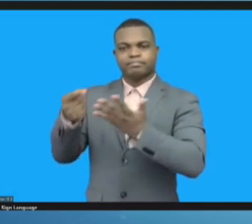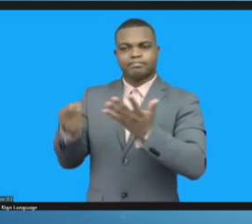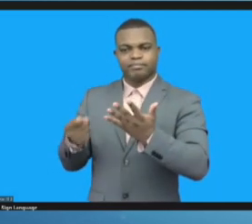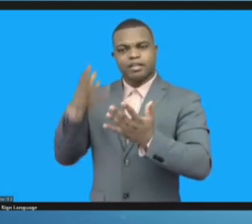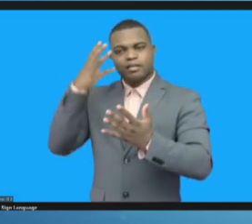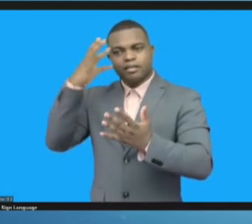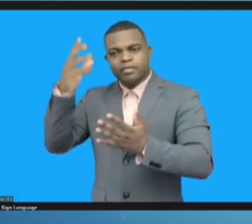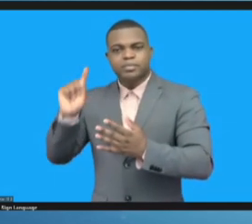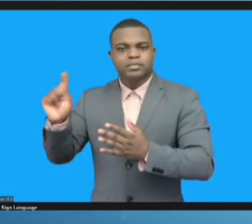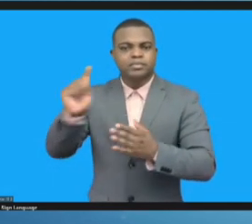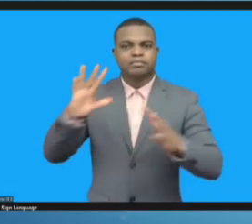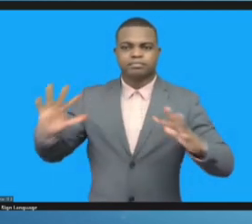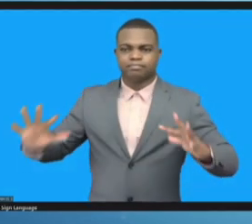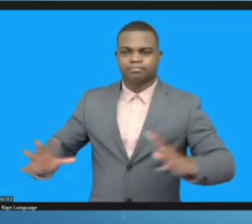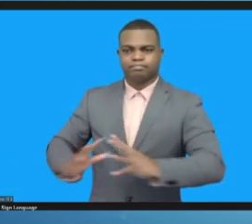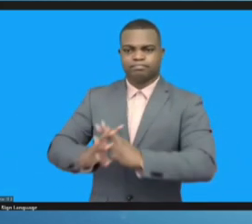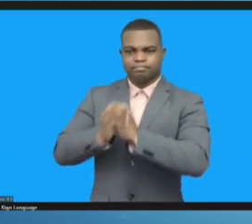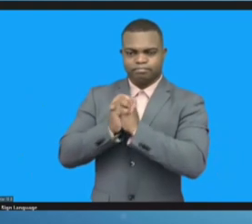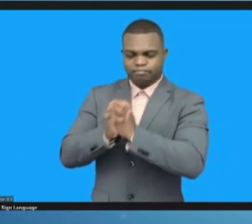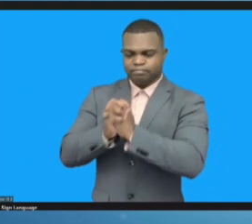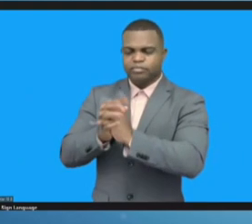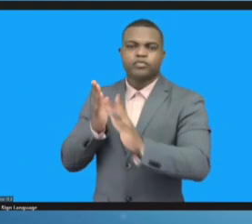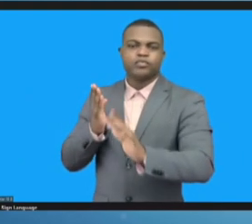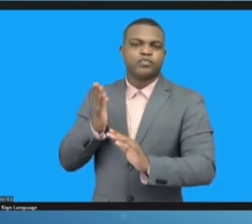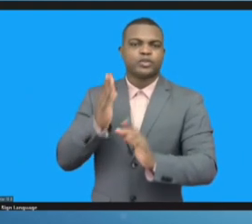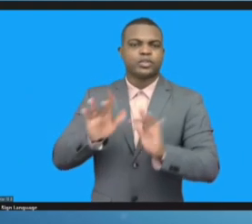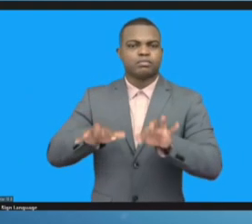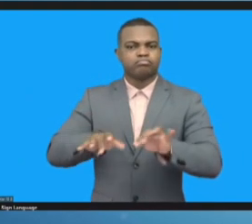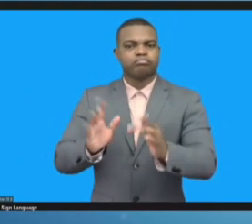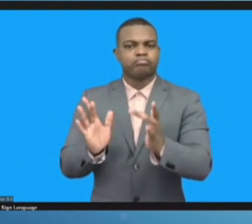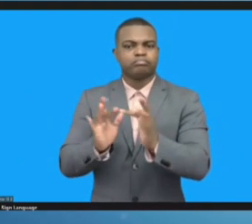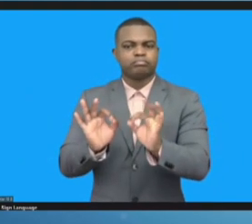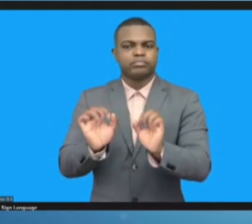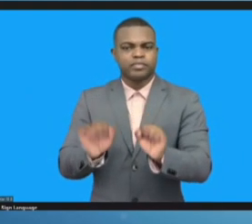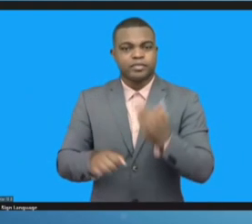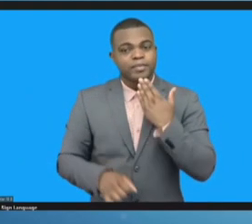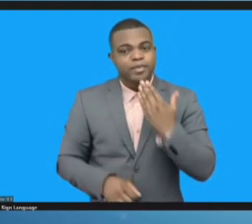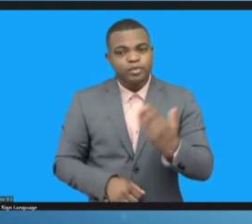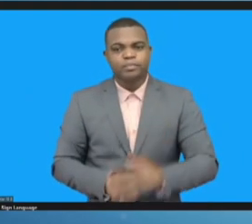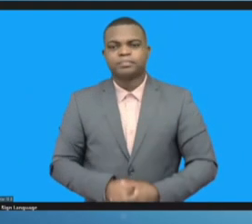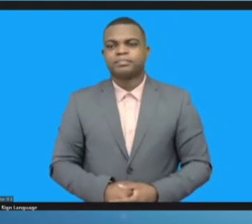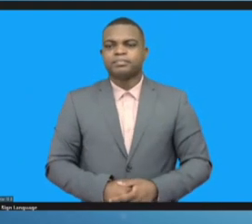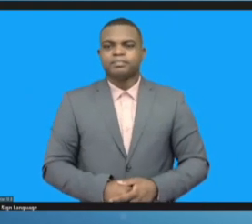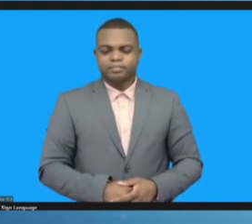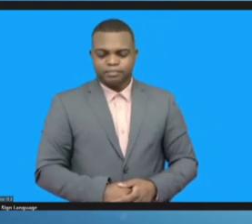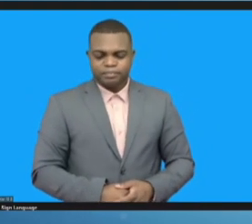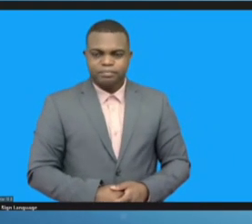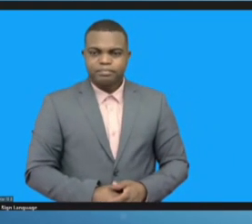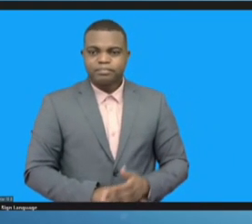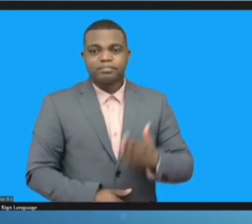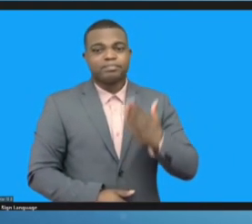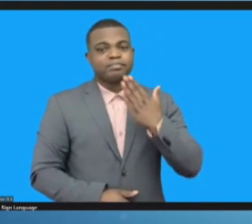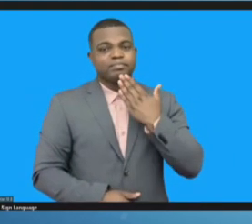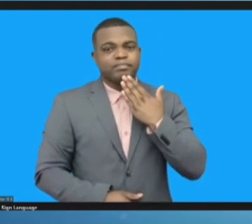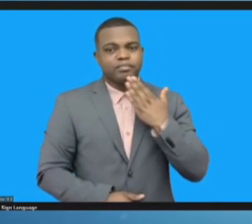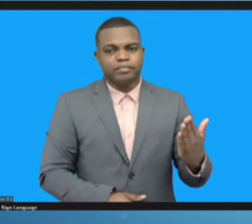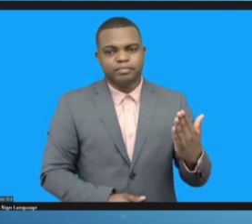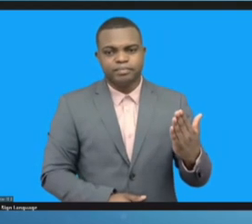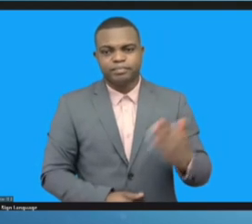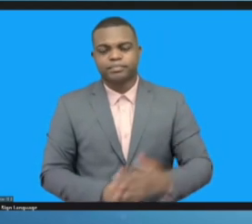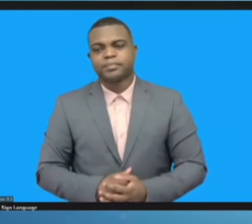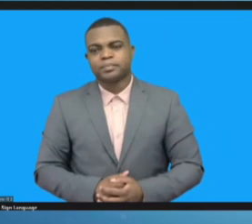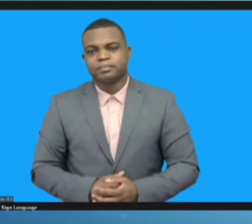Thank you. I'm pleased to greet the Internet Governance Forum. Thank you. I join the Secretary General in extending sincere thanks to